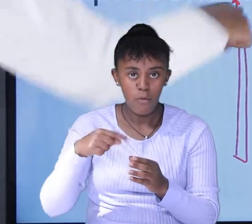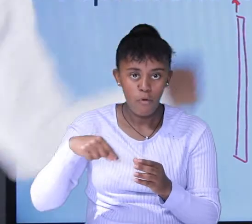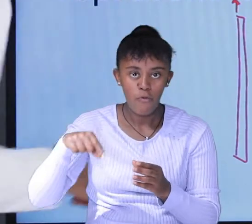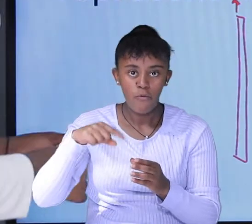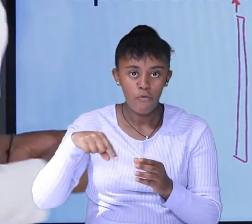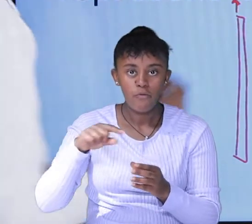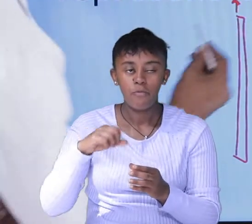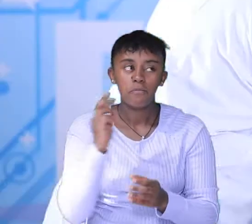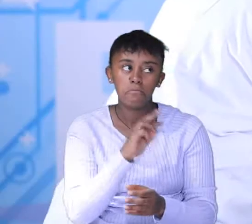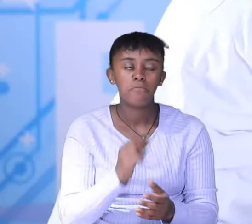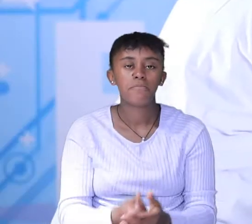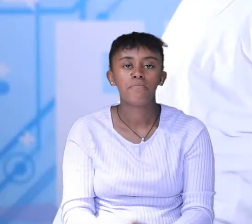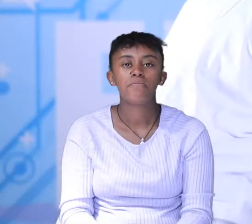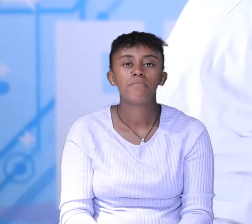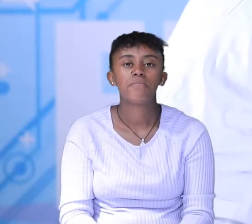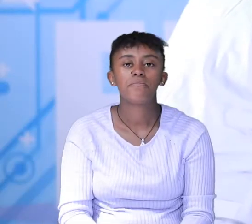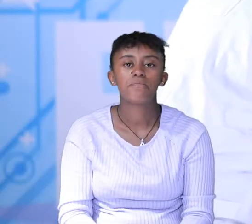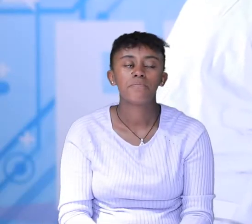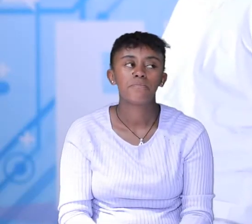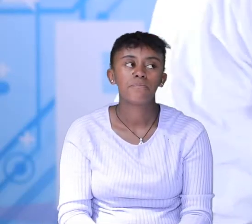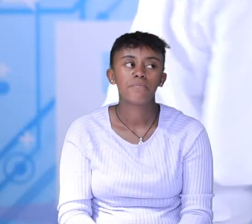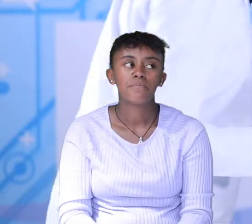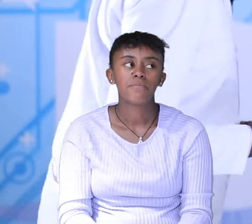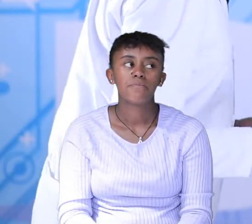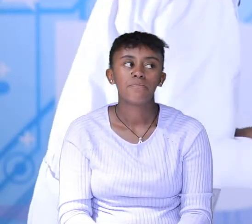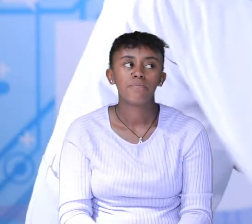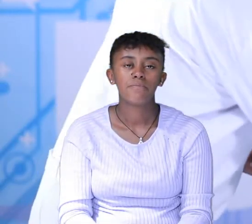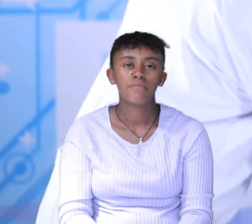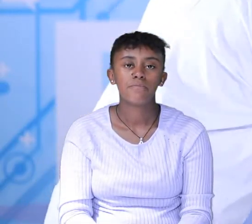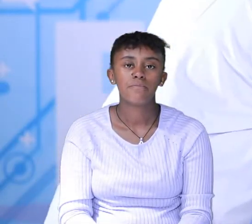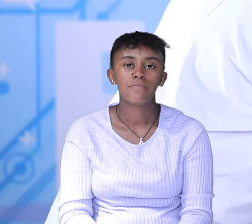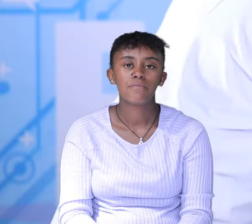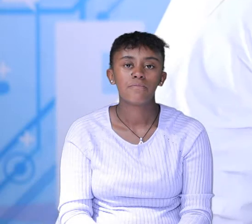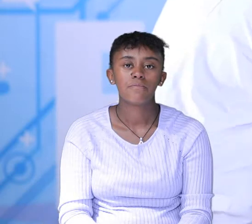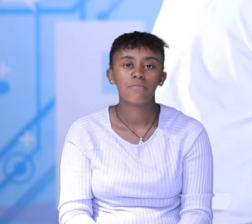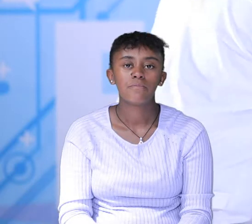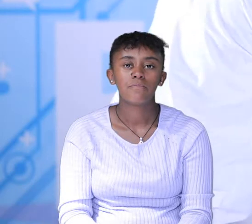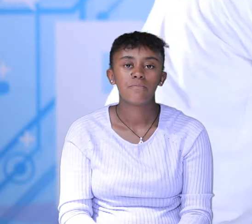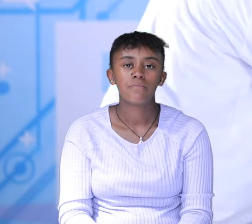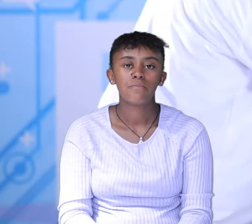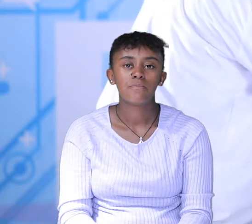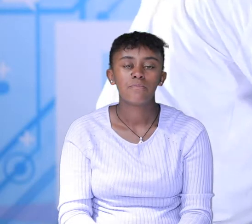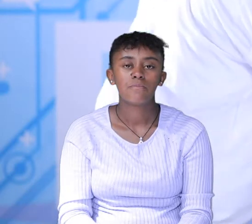Therefore, the torque tau is force times D. The force F is B-I-L,